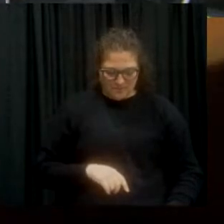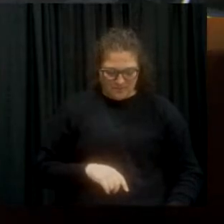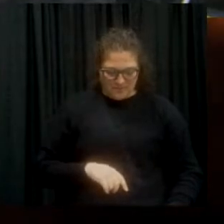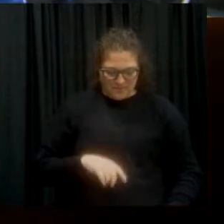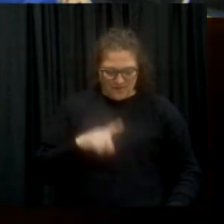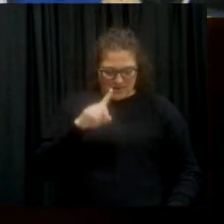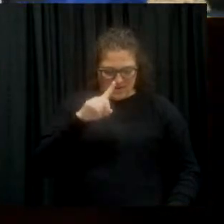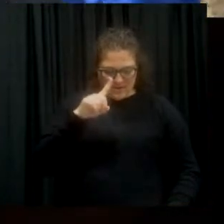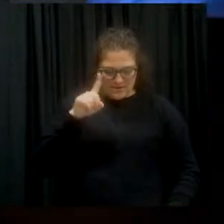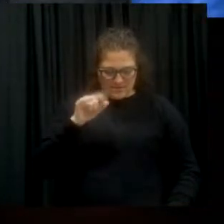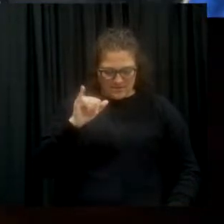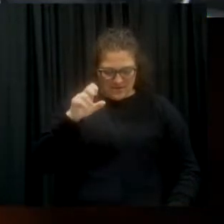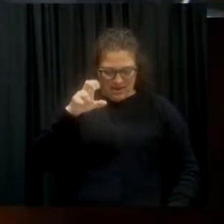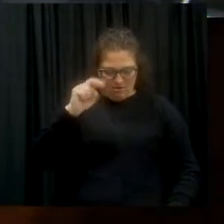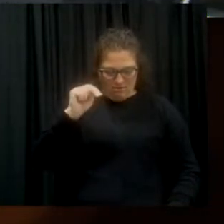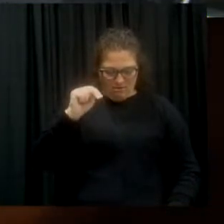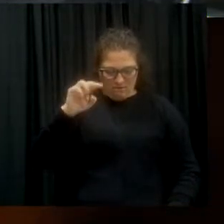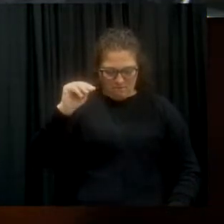Zion McClure.